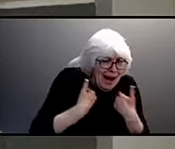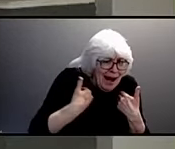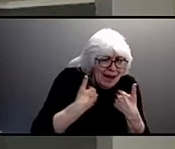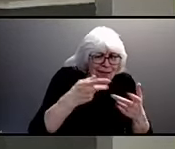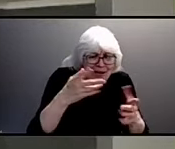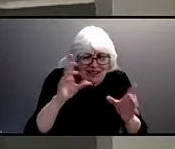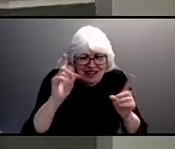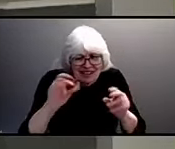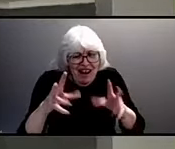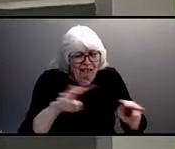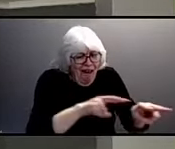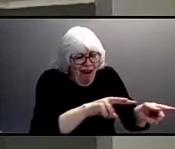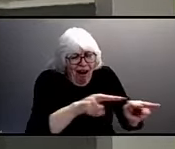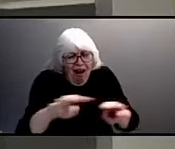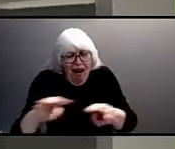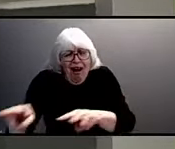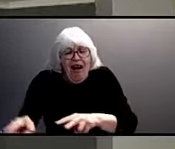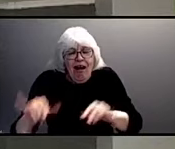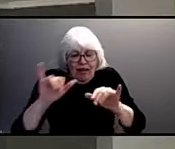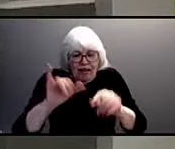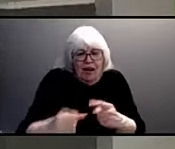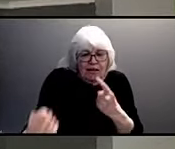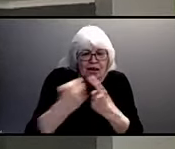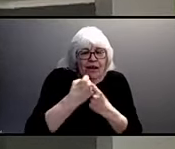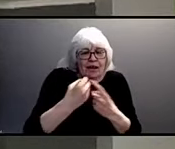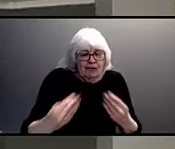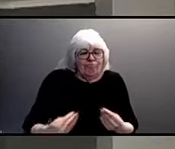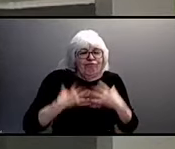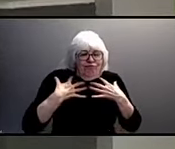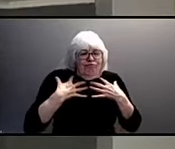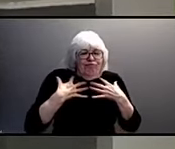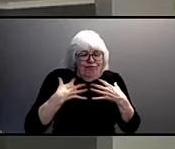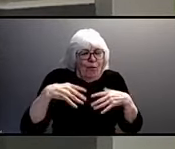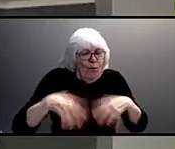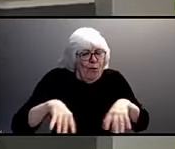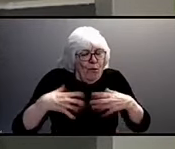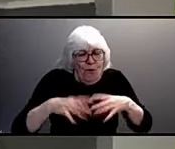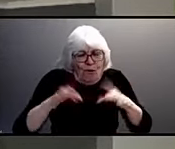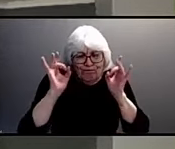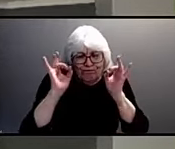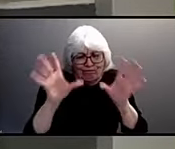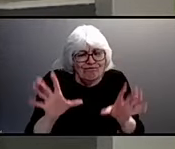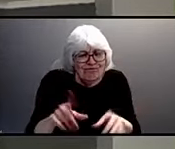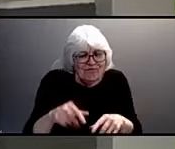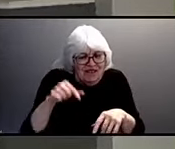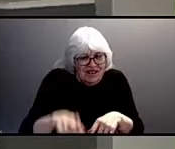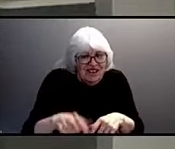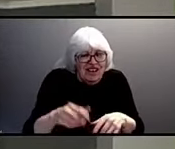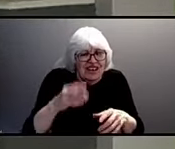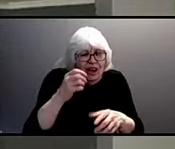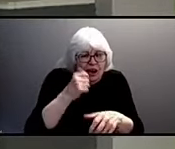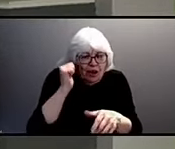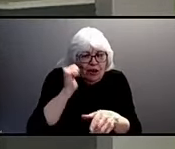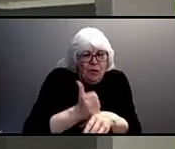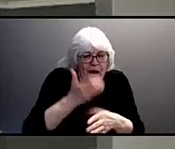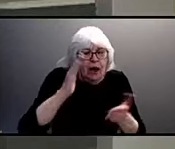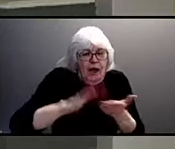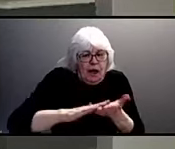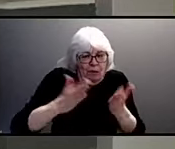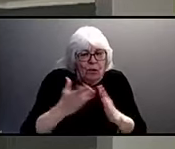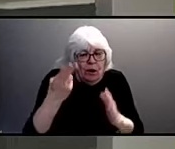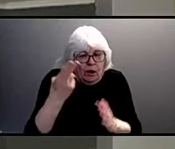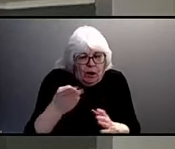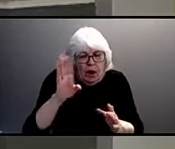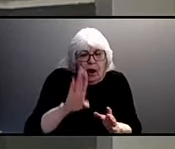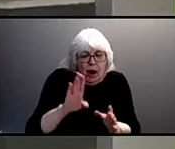we are looking at as well. And when we do set up the community hub, we will have mental health resources. And also with Team Rubicon, when they come